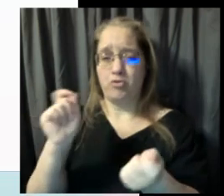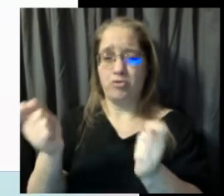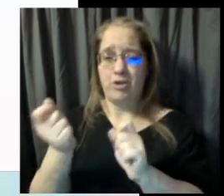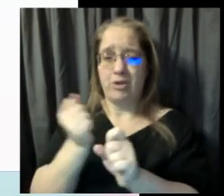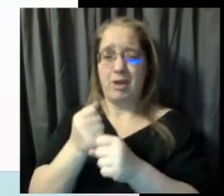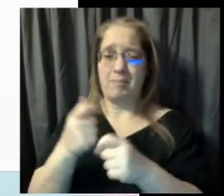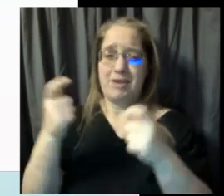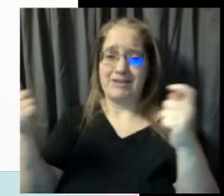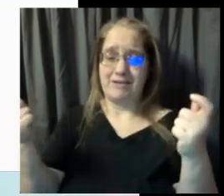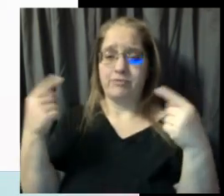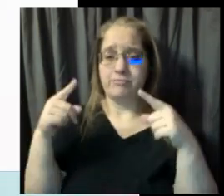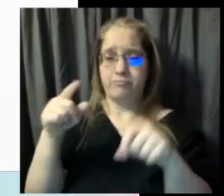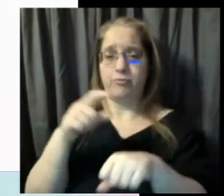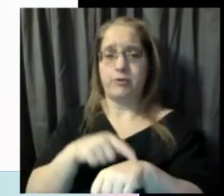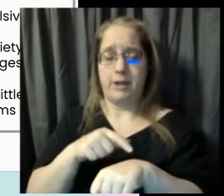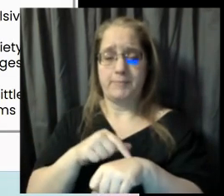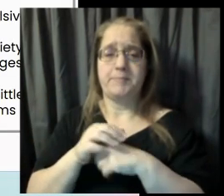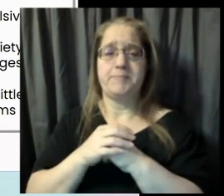make a big difference over time.